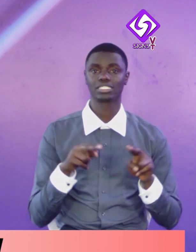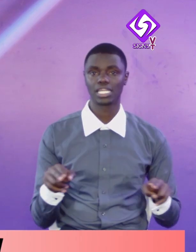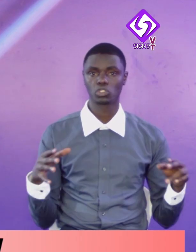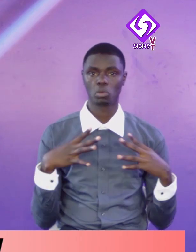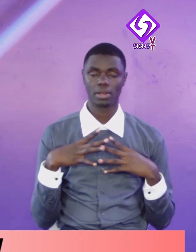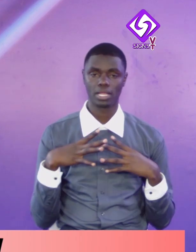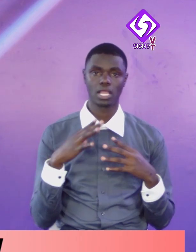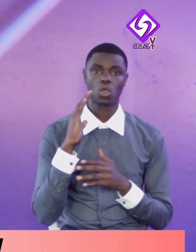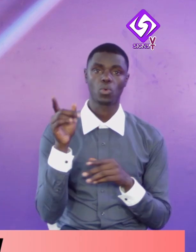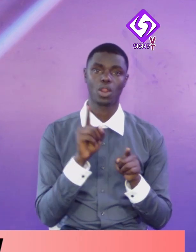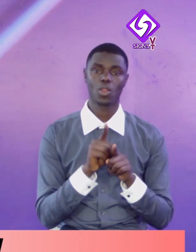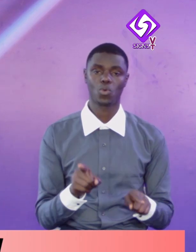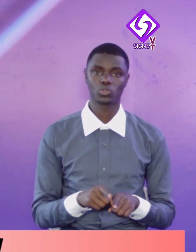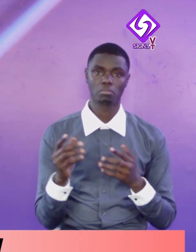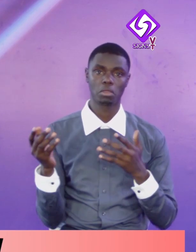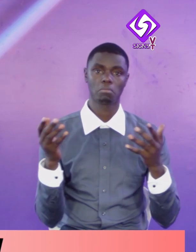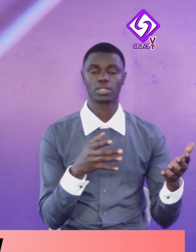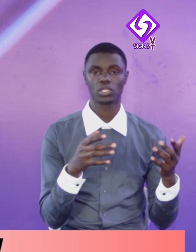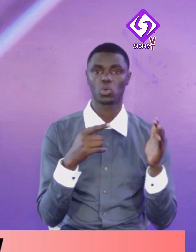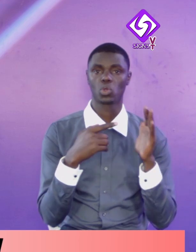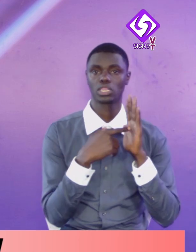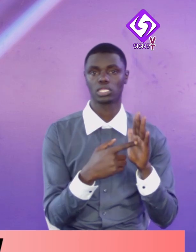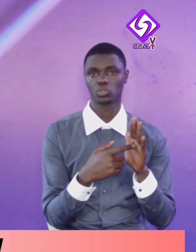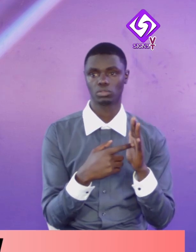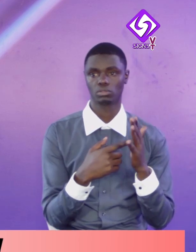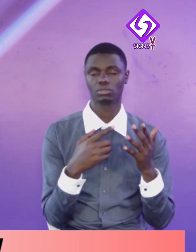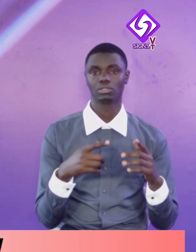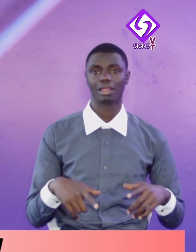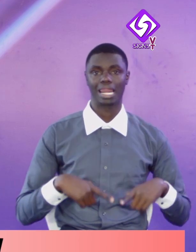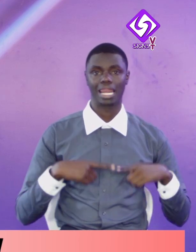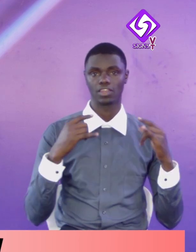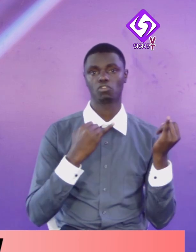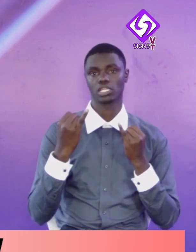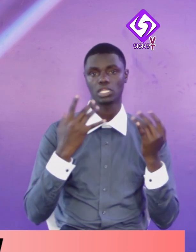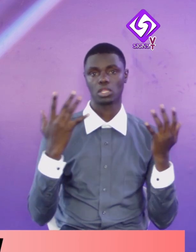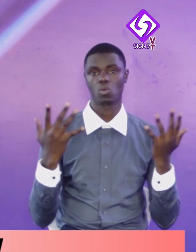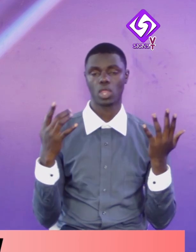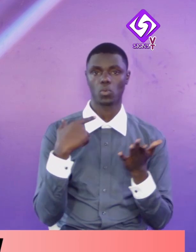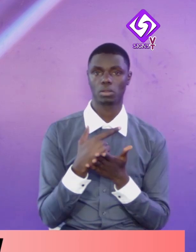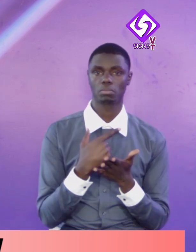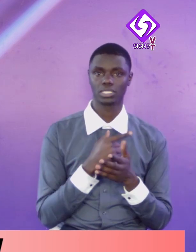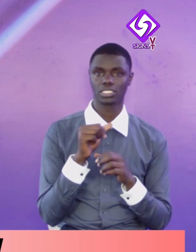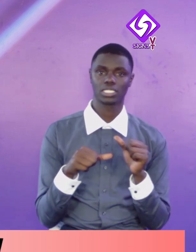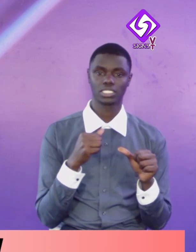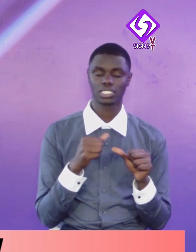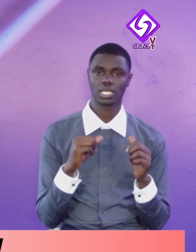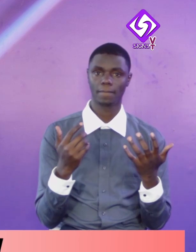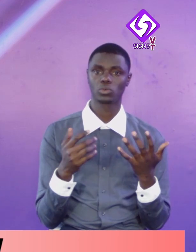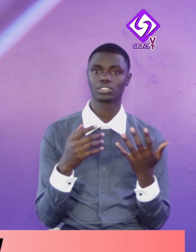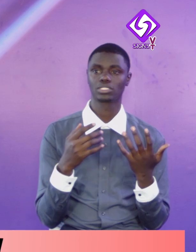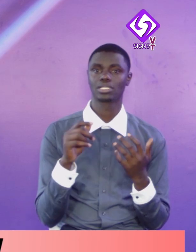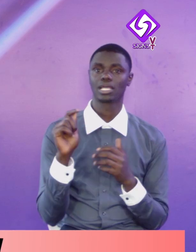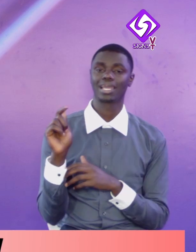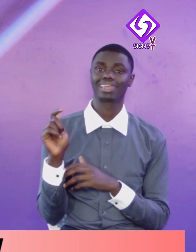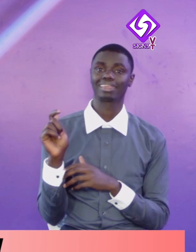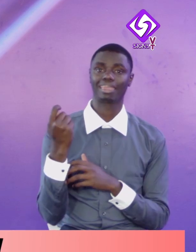and we will also be bringing you the show live on Saturday, whereby we will be talking about the fate Kenya has had